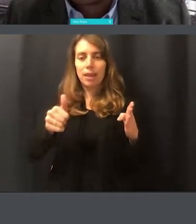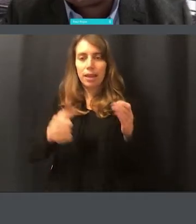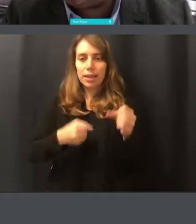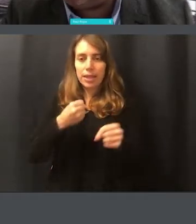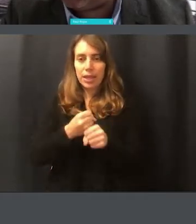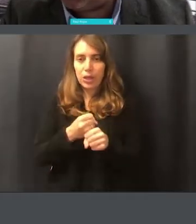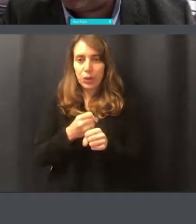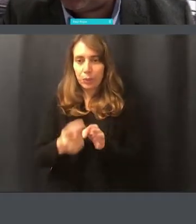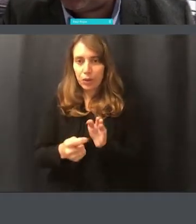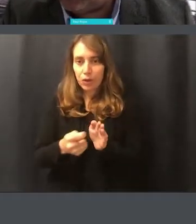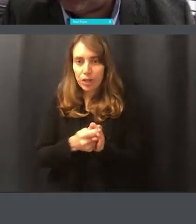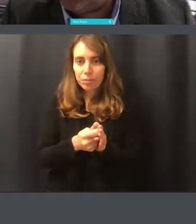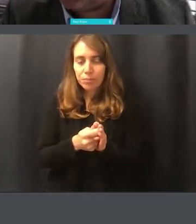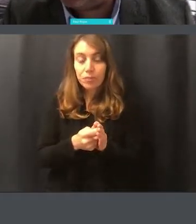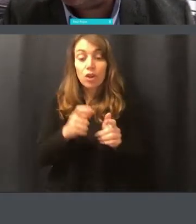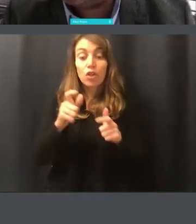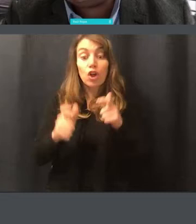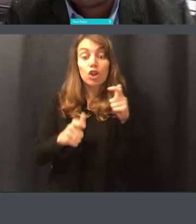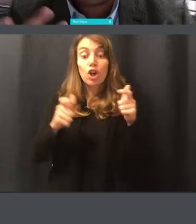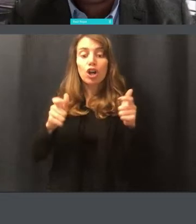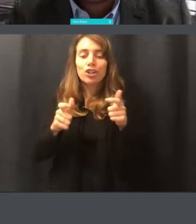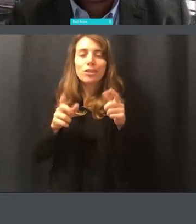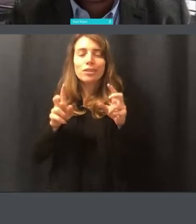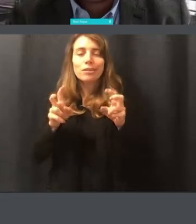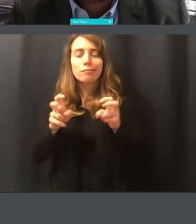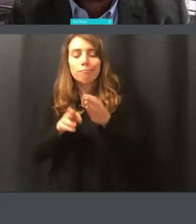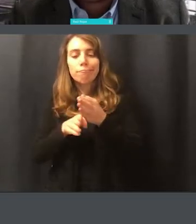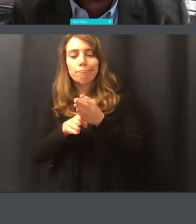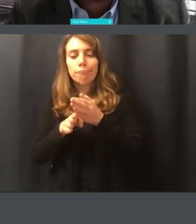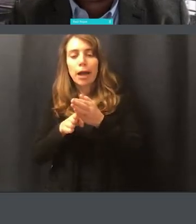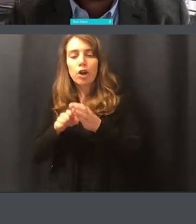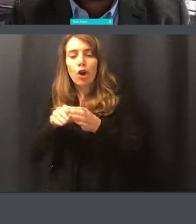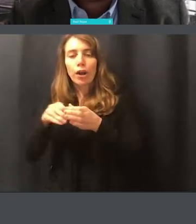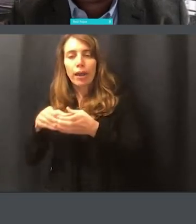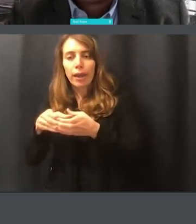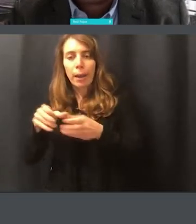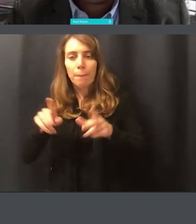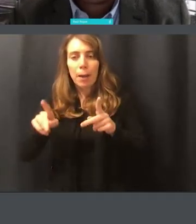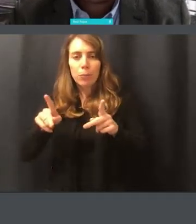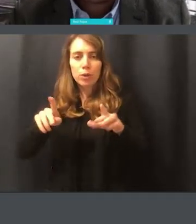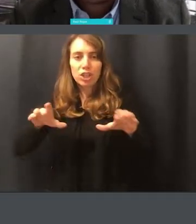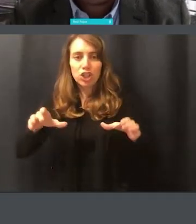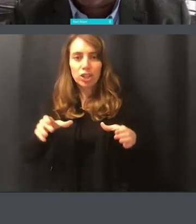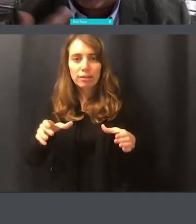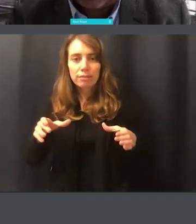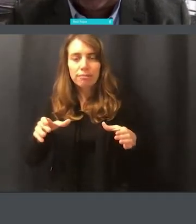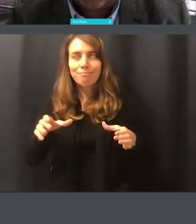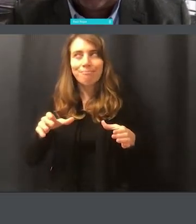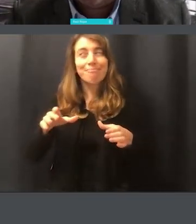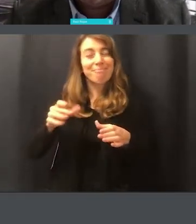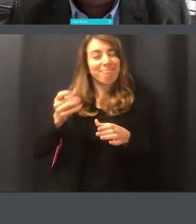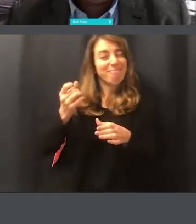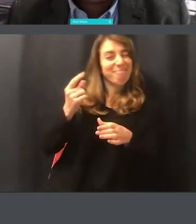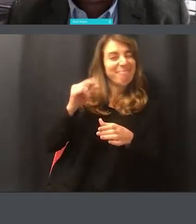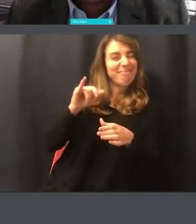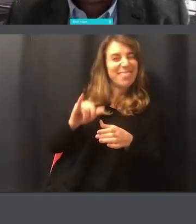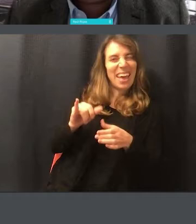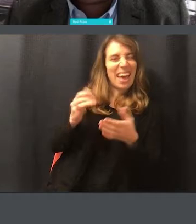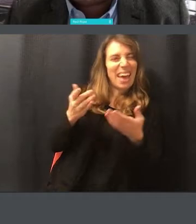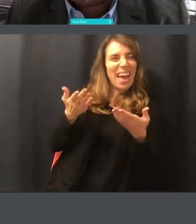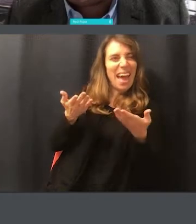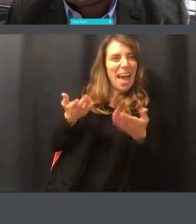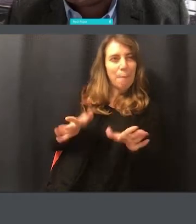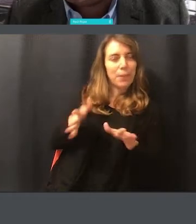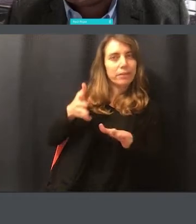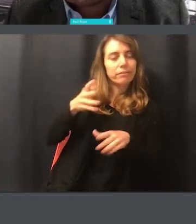And the largest minority population, this already occurred in 2010, and 2020 is still the case,